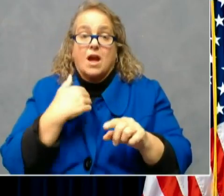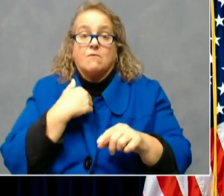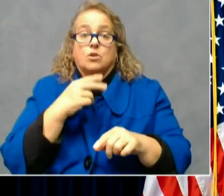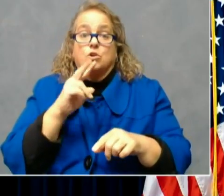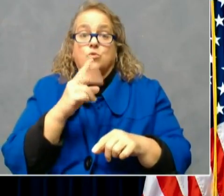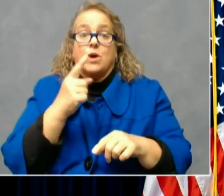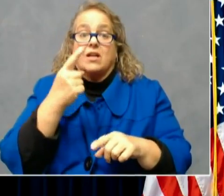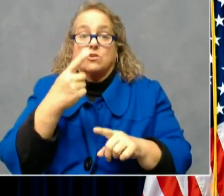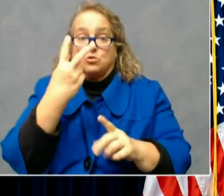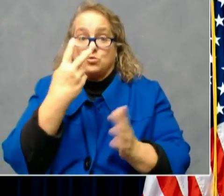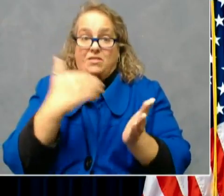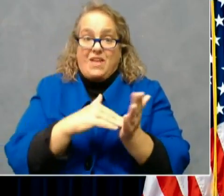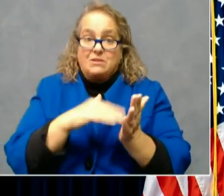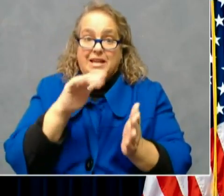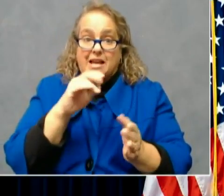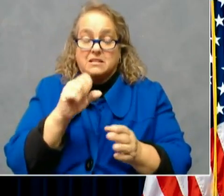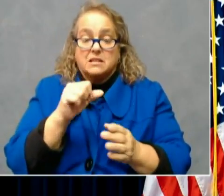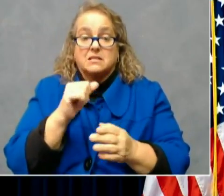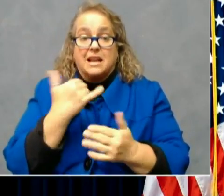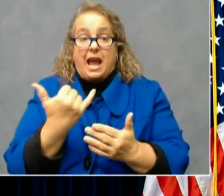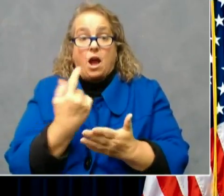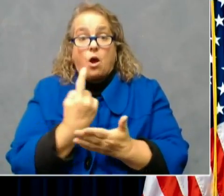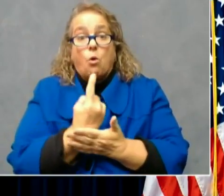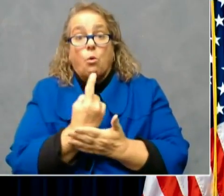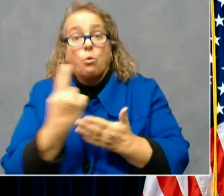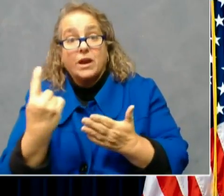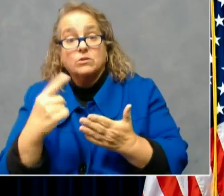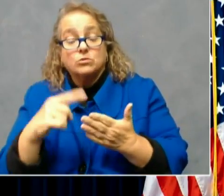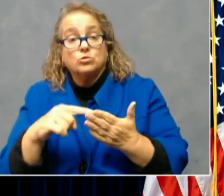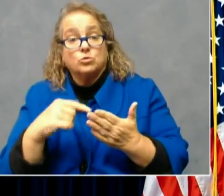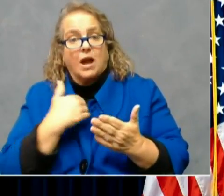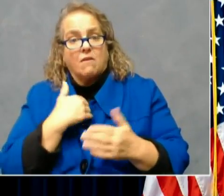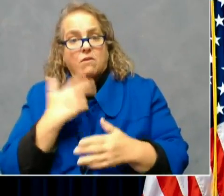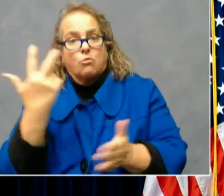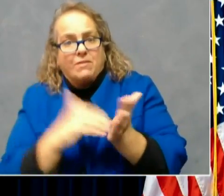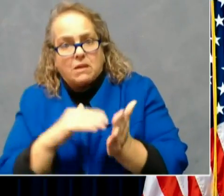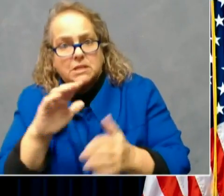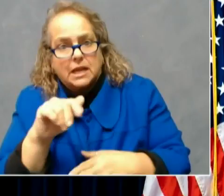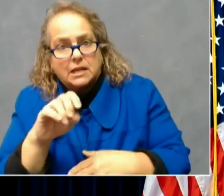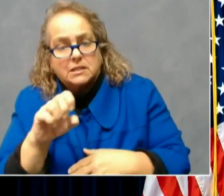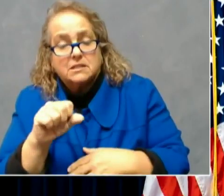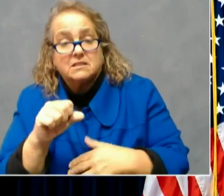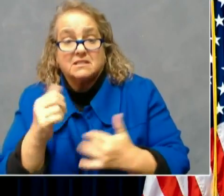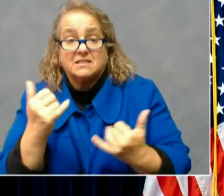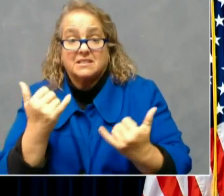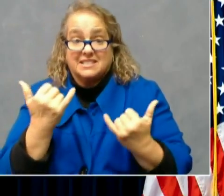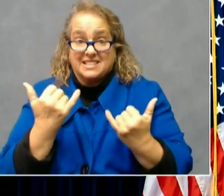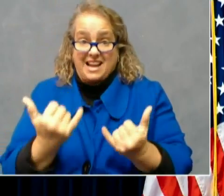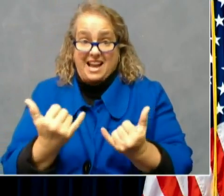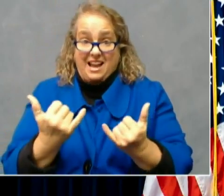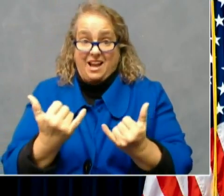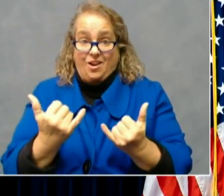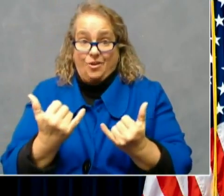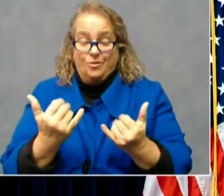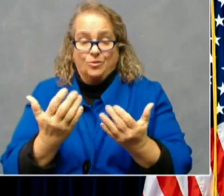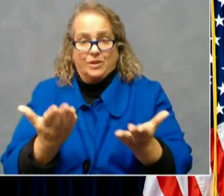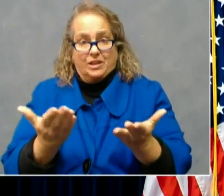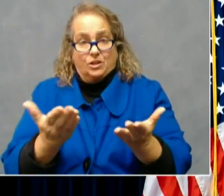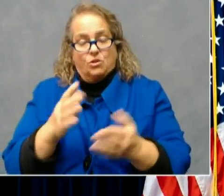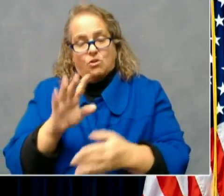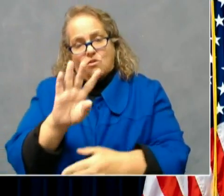about a week or so to have our first day of 3,000 cases. And guess what? Here we are at